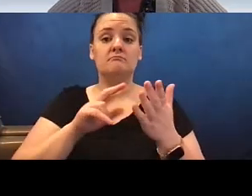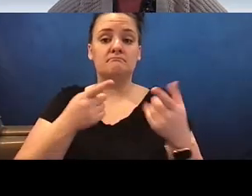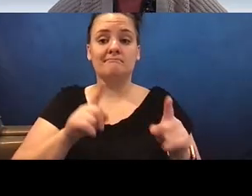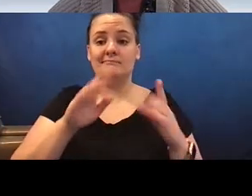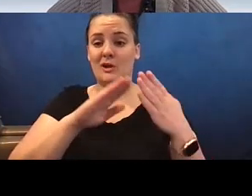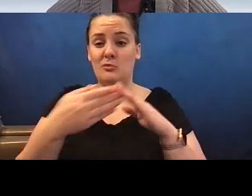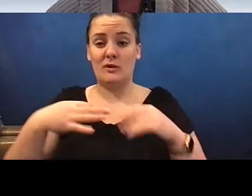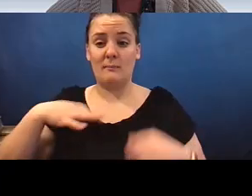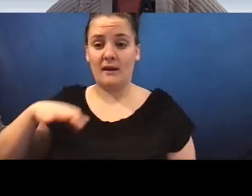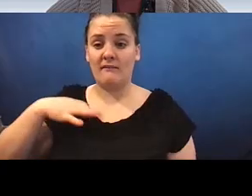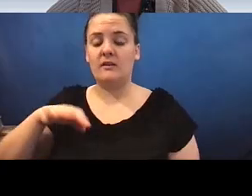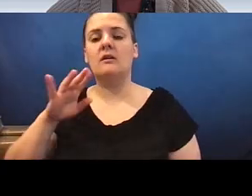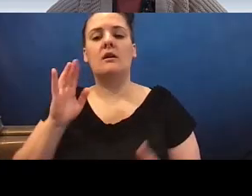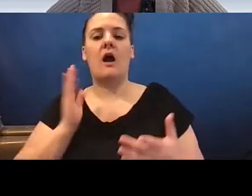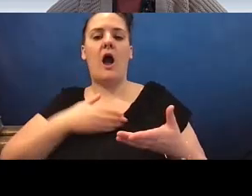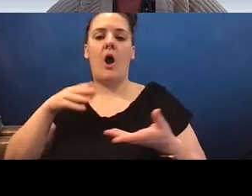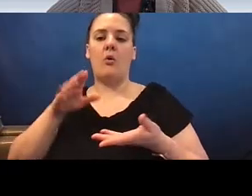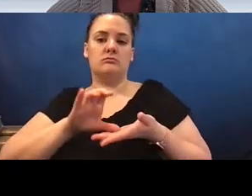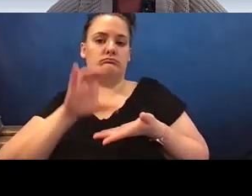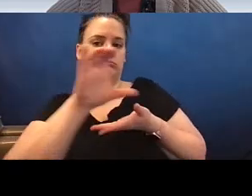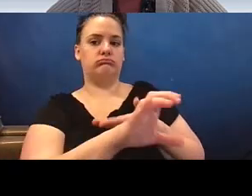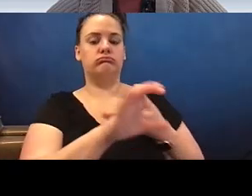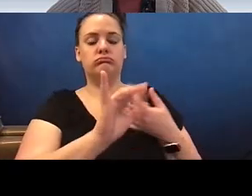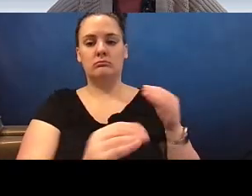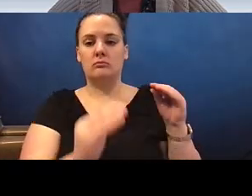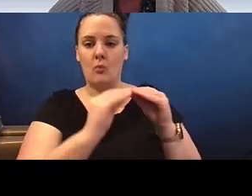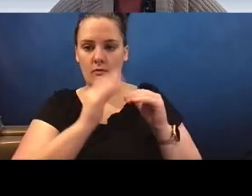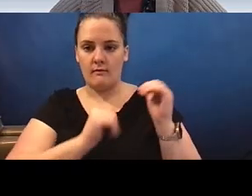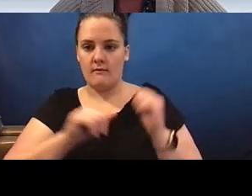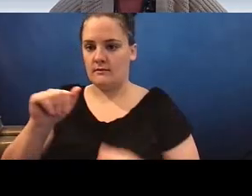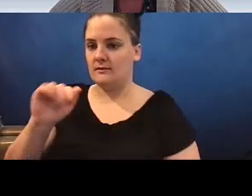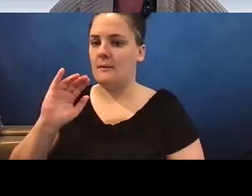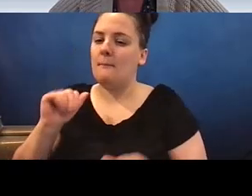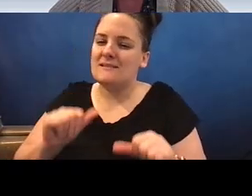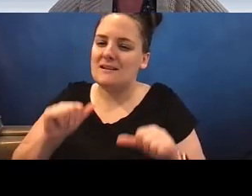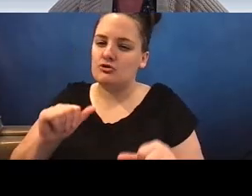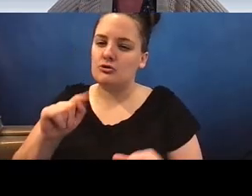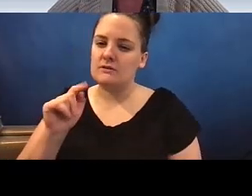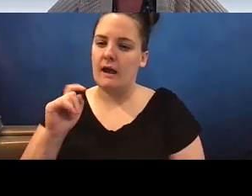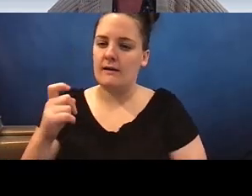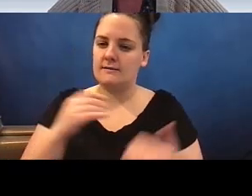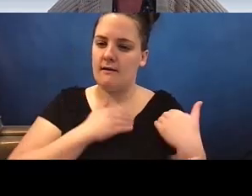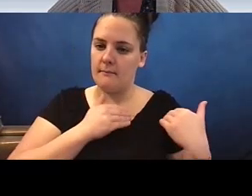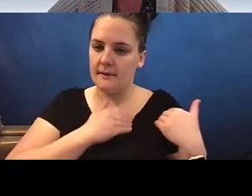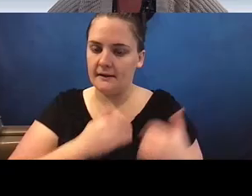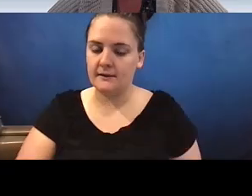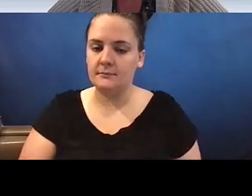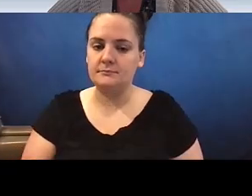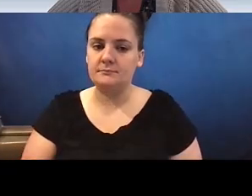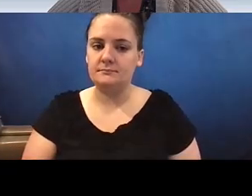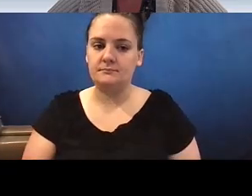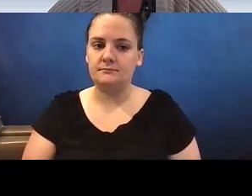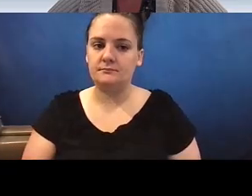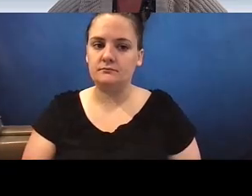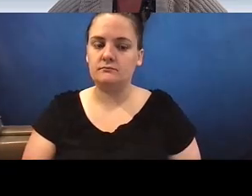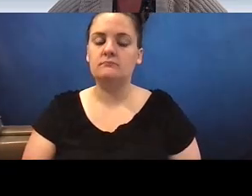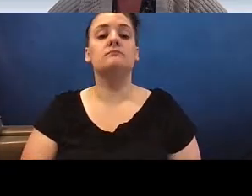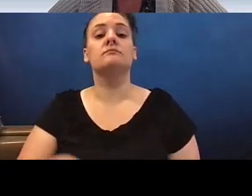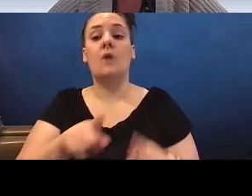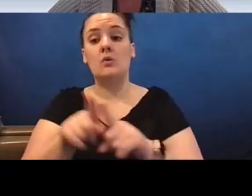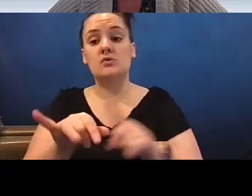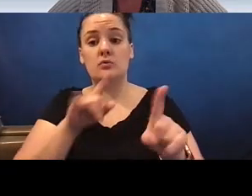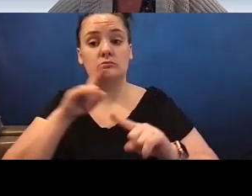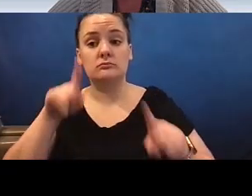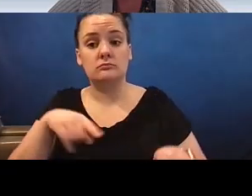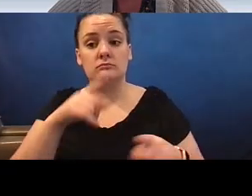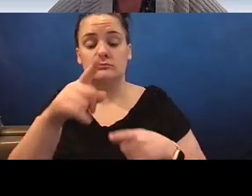spending vastly outpaced potential tax liability. The reports also review if the spending